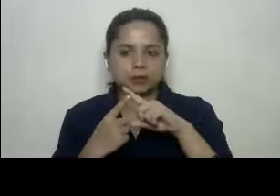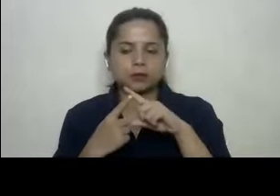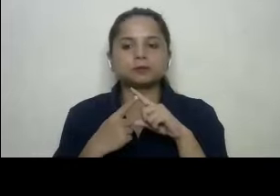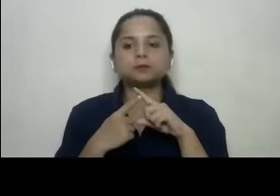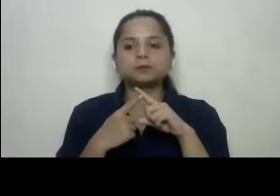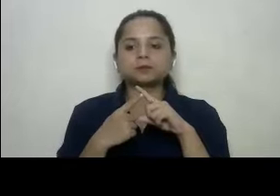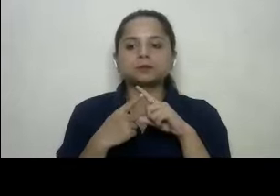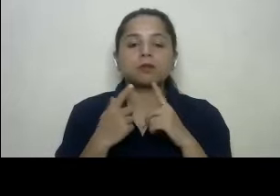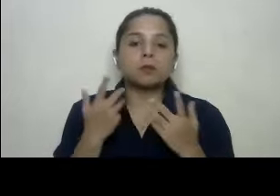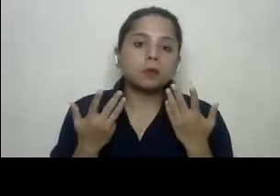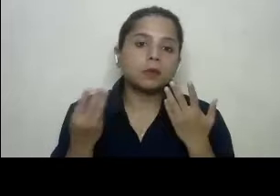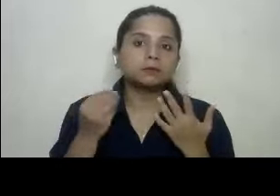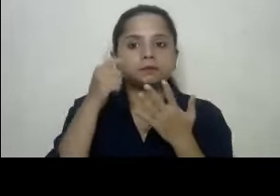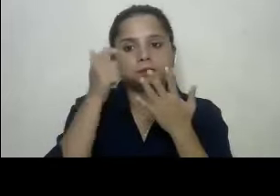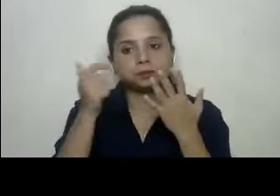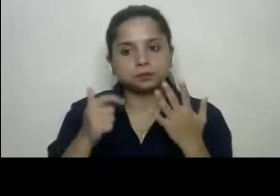would be,